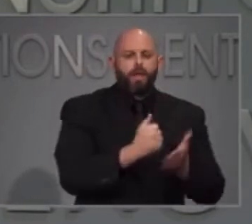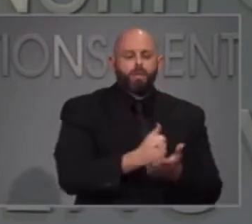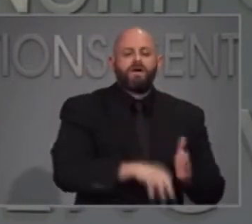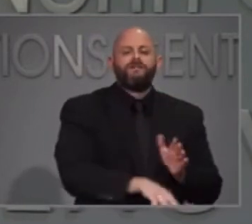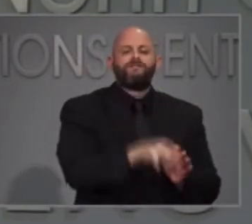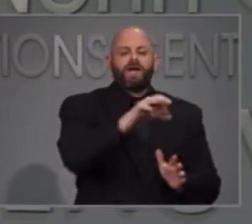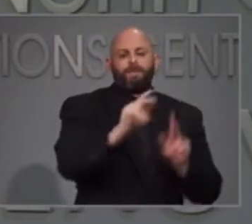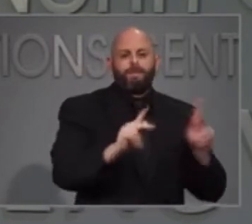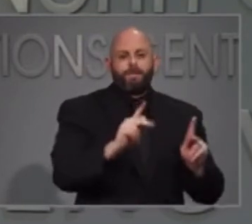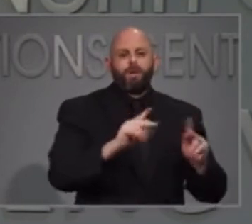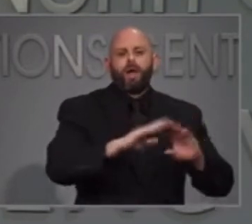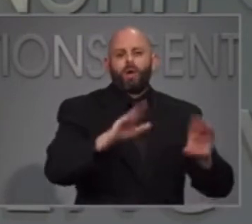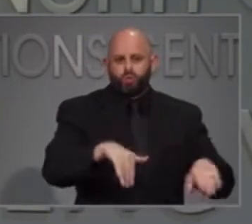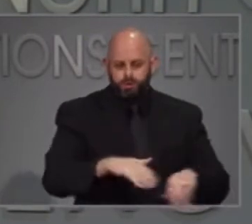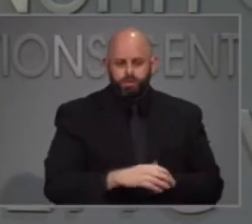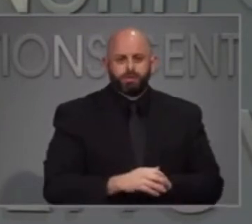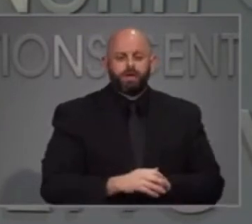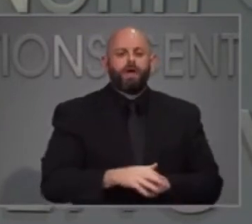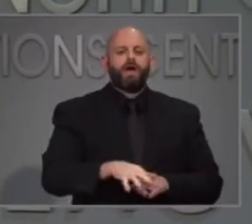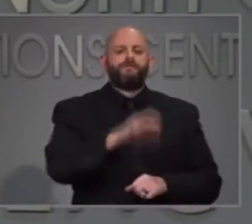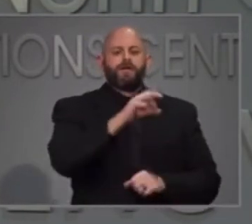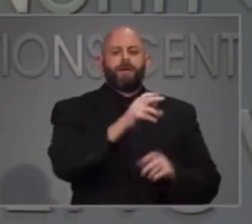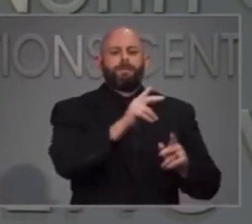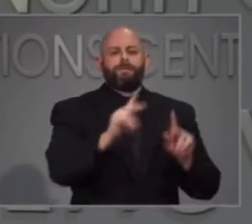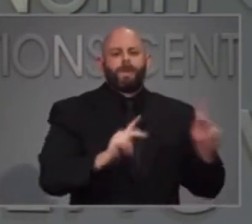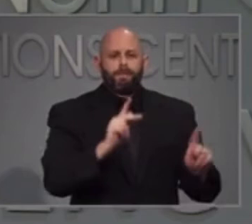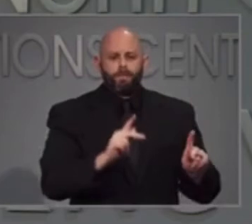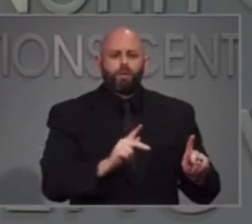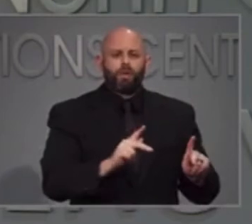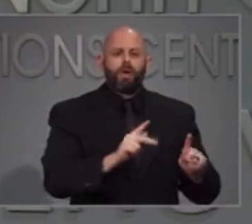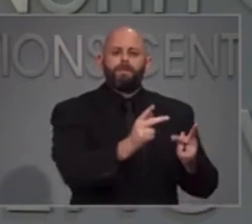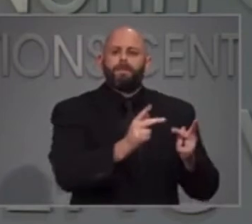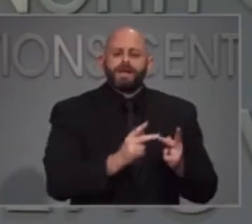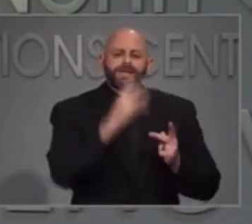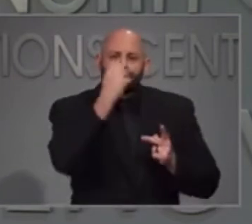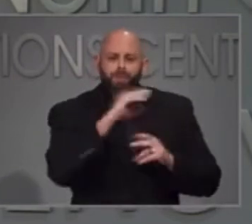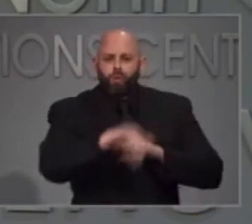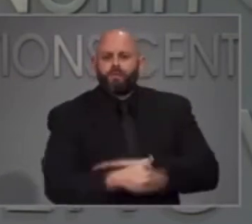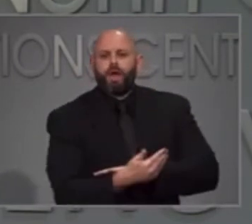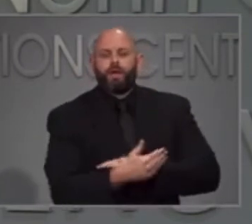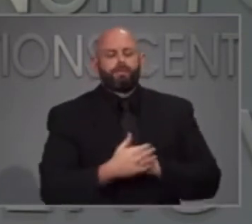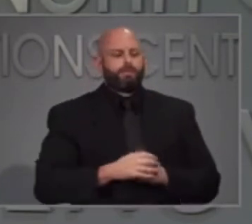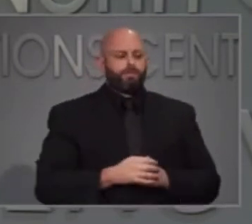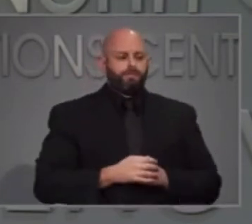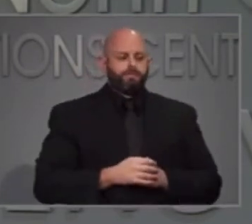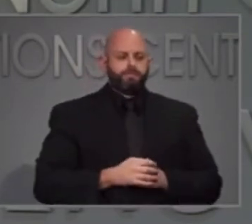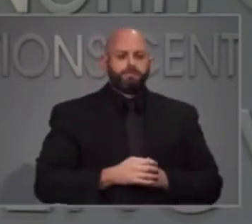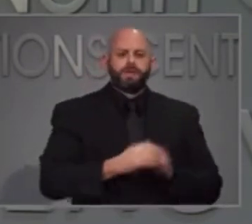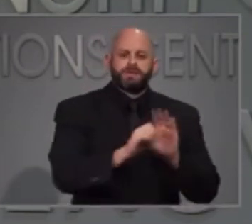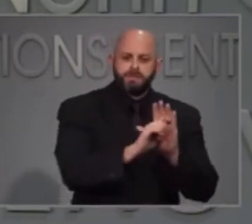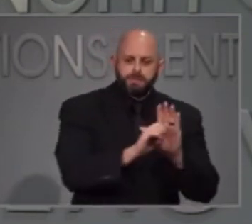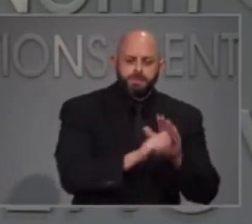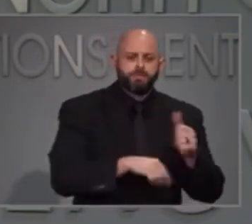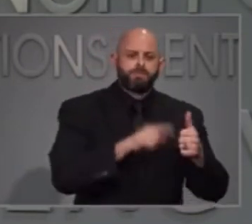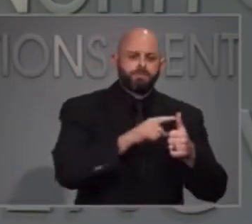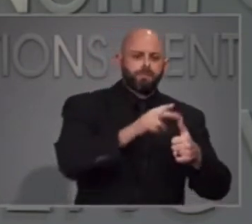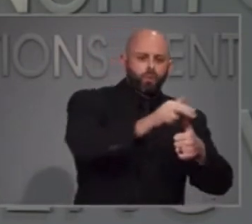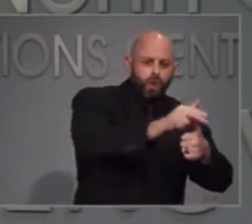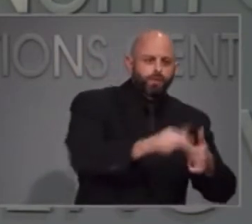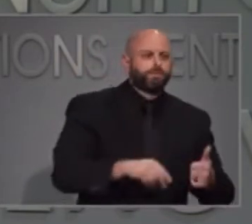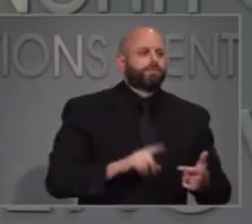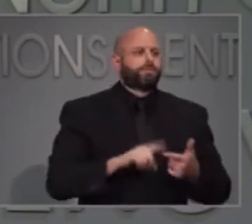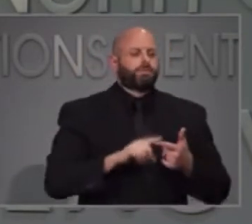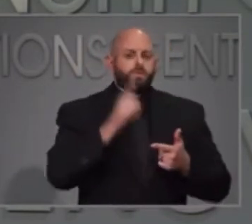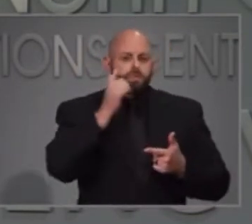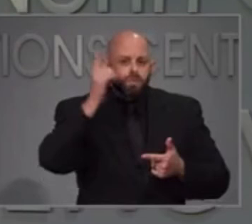in hotels and dormitories, and it would be how they would keep them apart. And I think that folks that would be going into